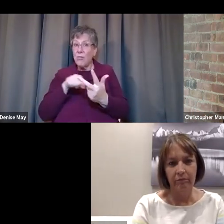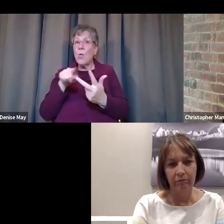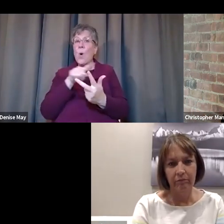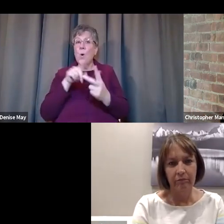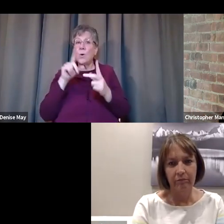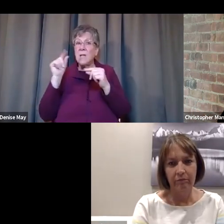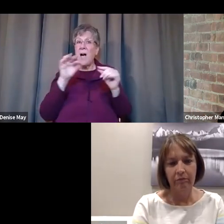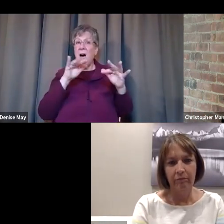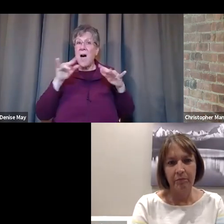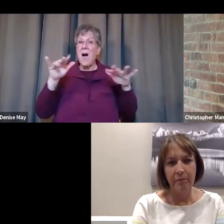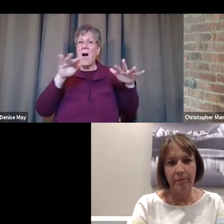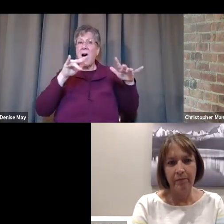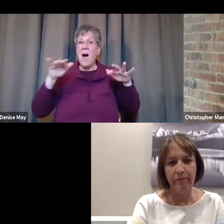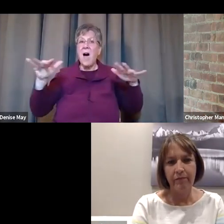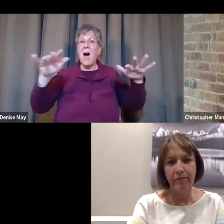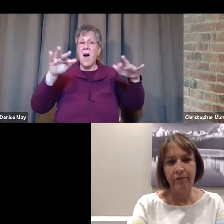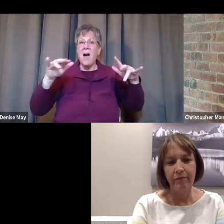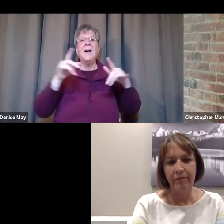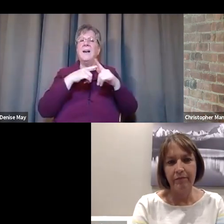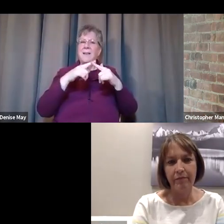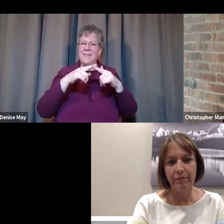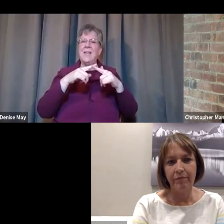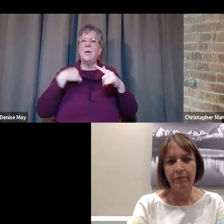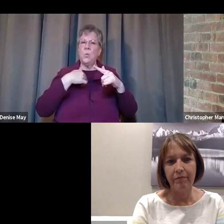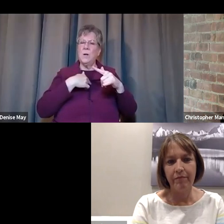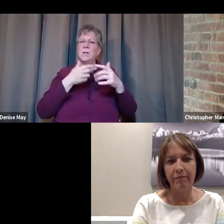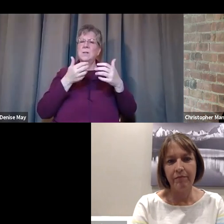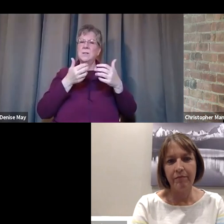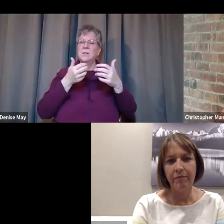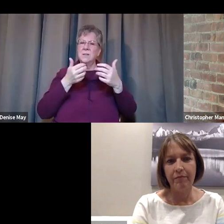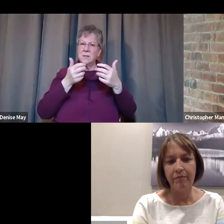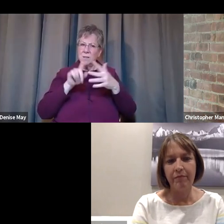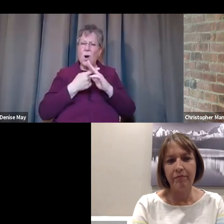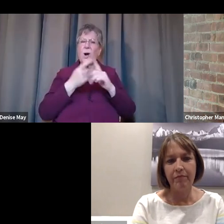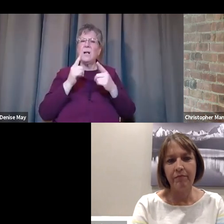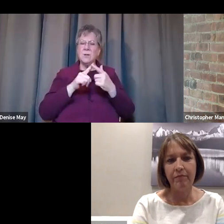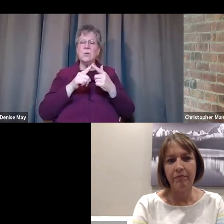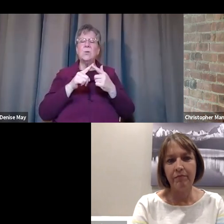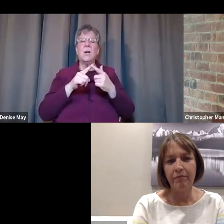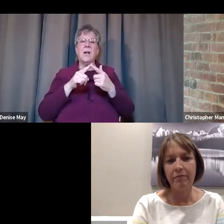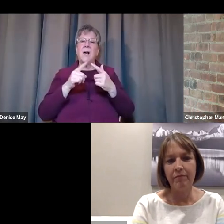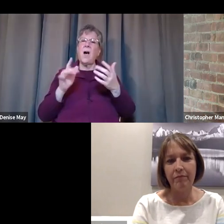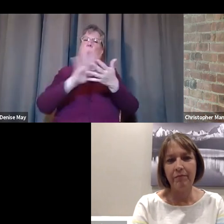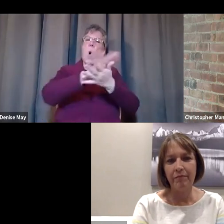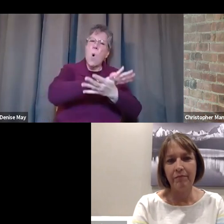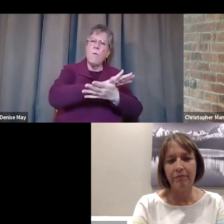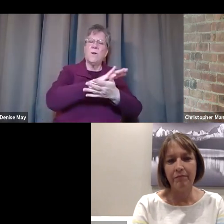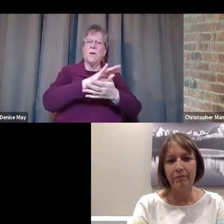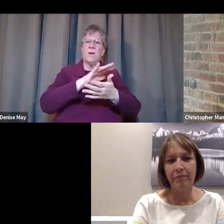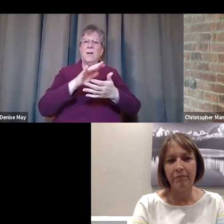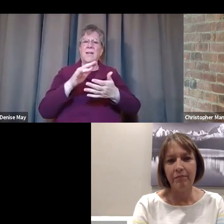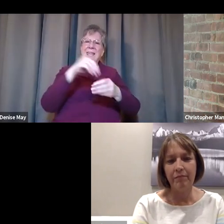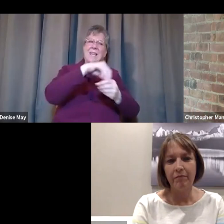get out there, then we've really taken that difference across states and we're starting to rip states apart and pit states against states.